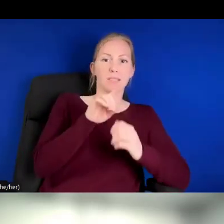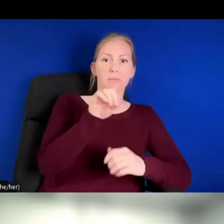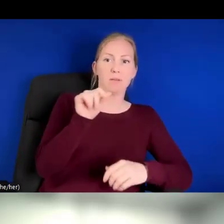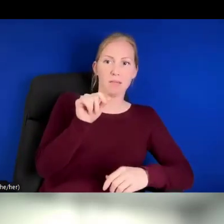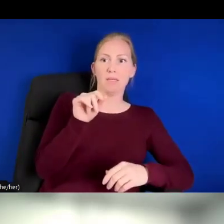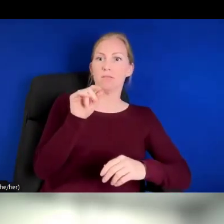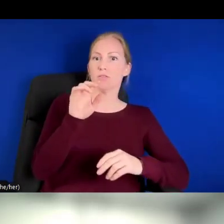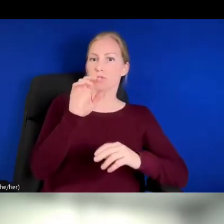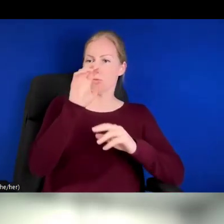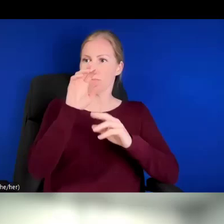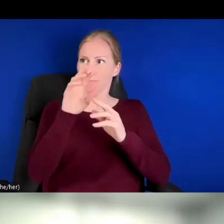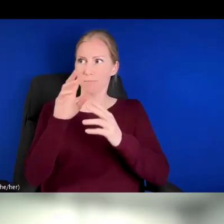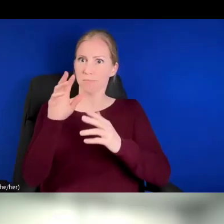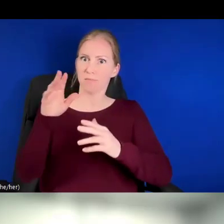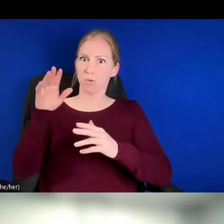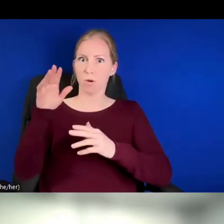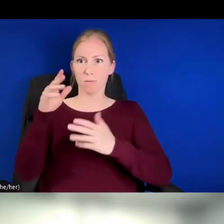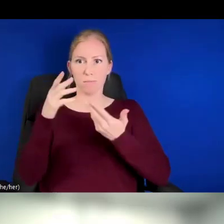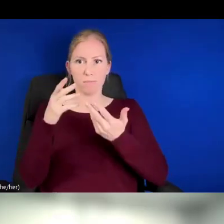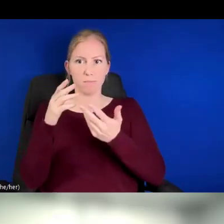respected.